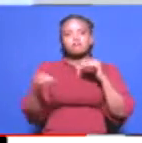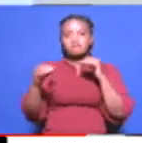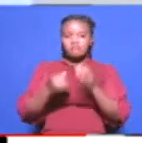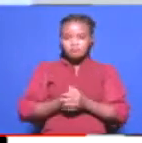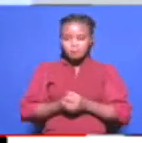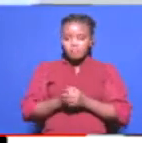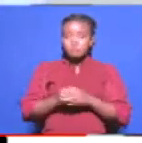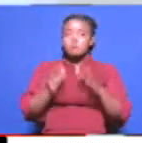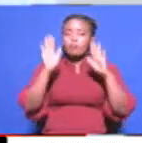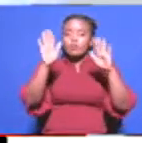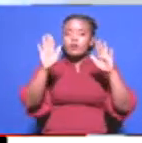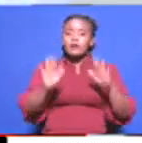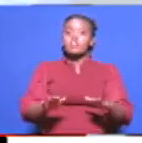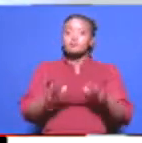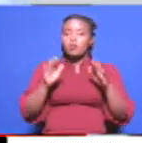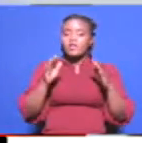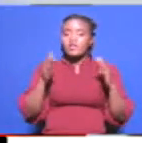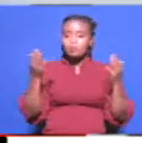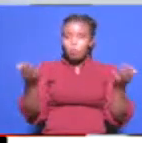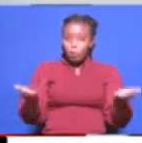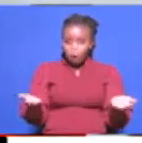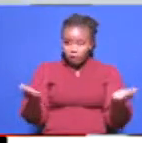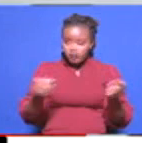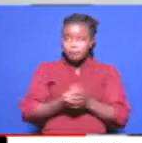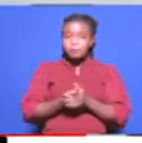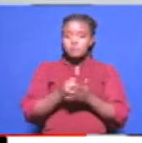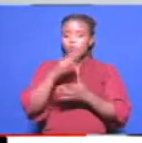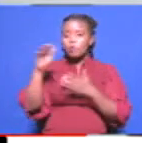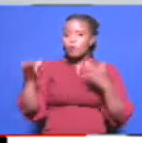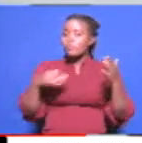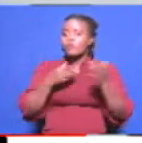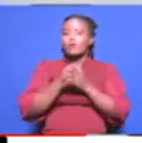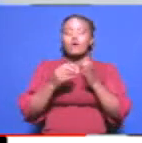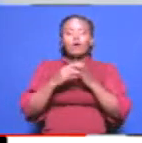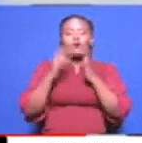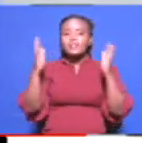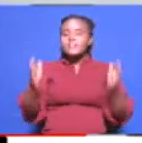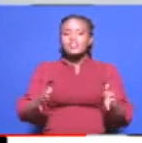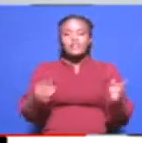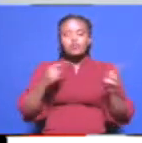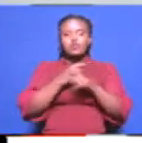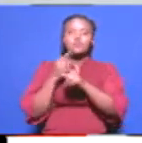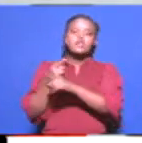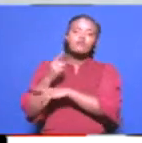pia viongozi katika sehemu mbali mbali,